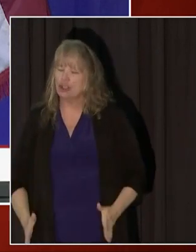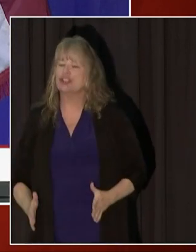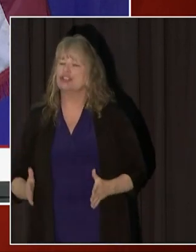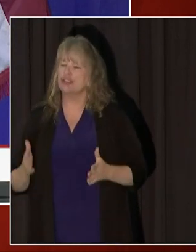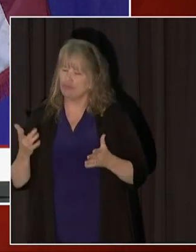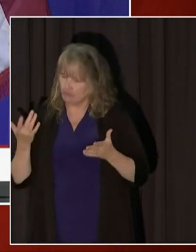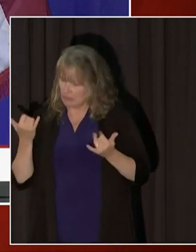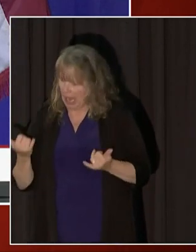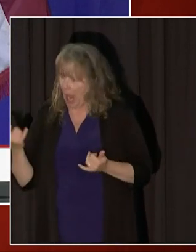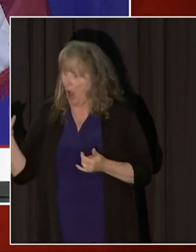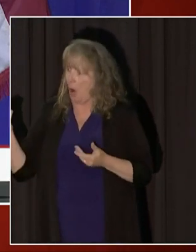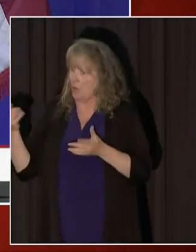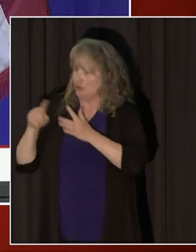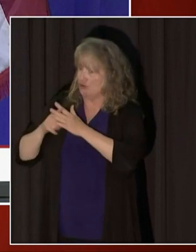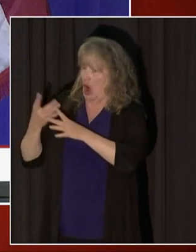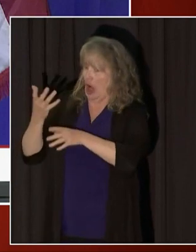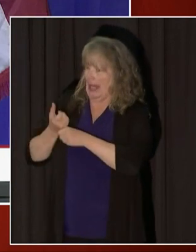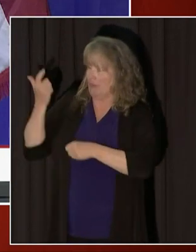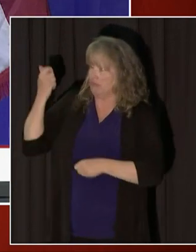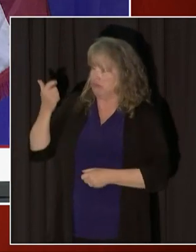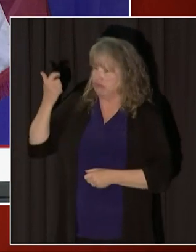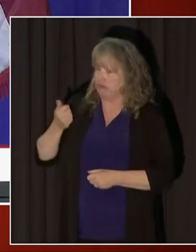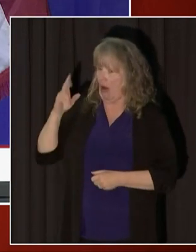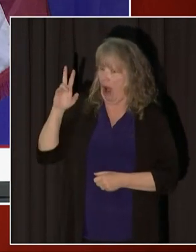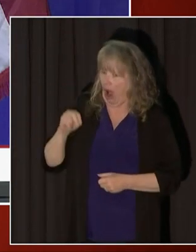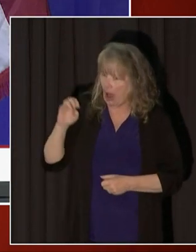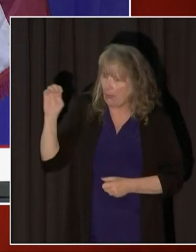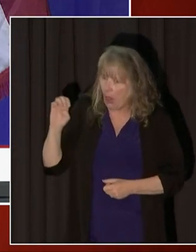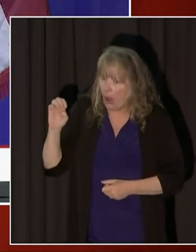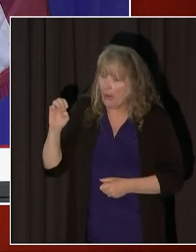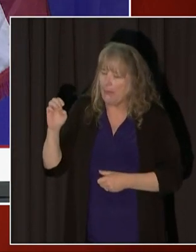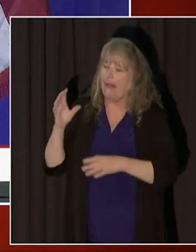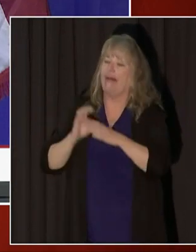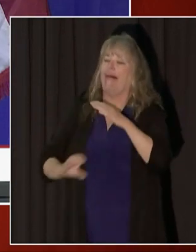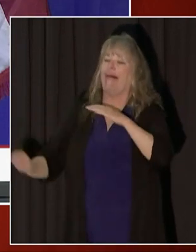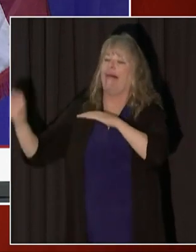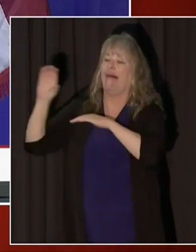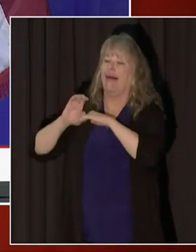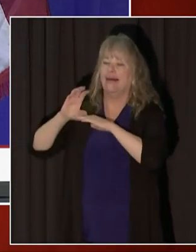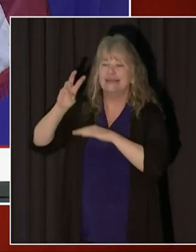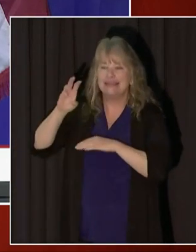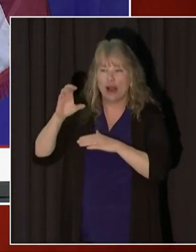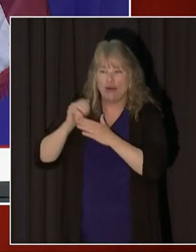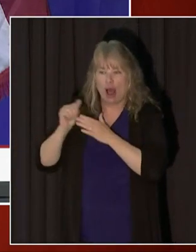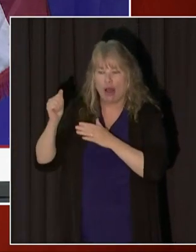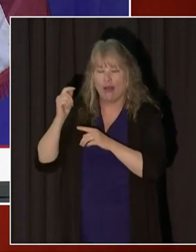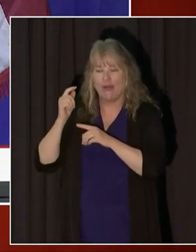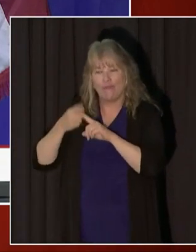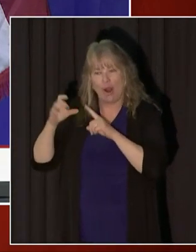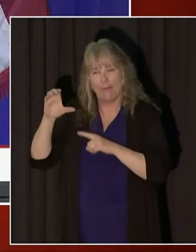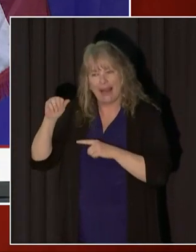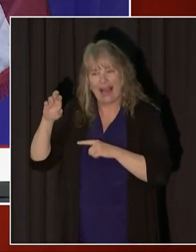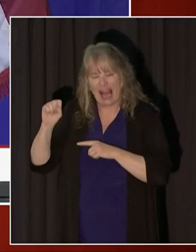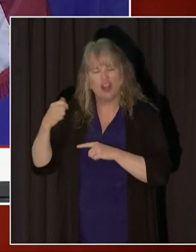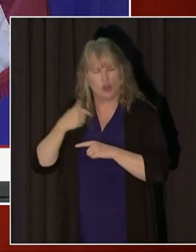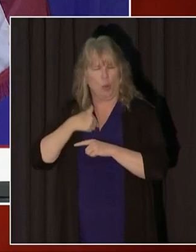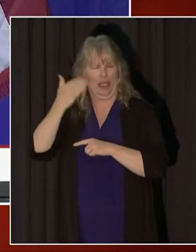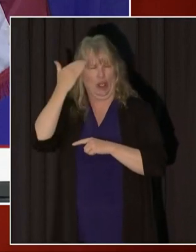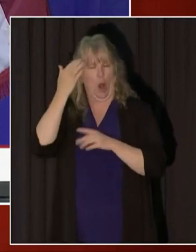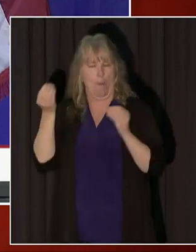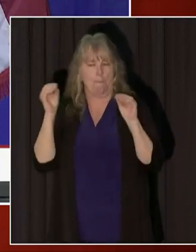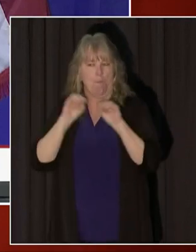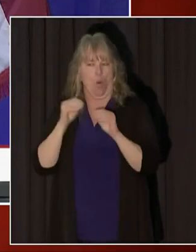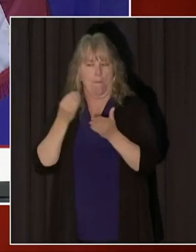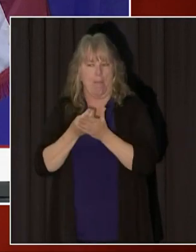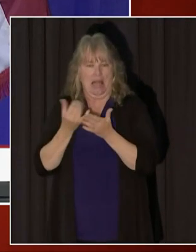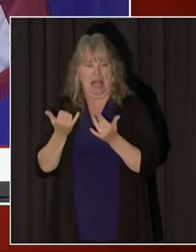have gotten their unemployment payments. That includes the $600 from CARES. So we know that more dollars are flowing through. But